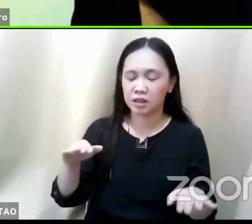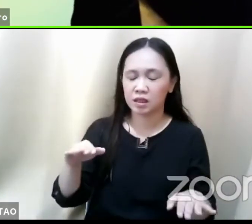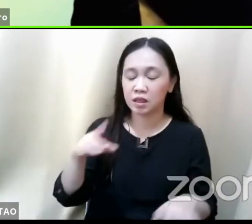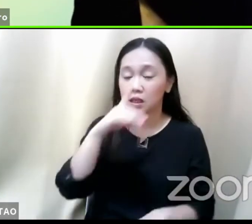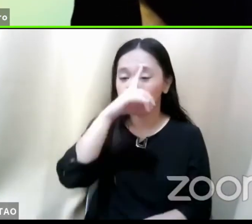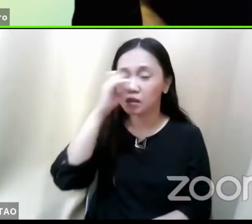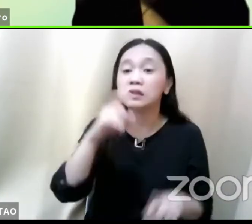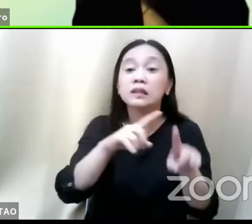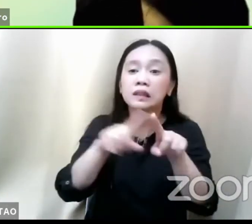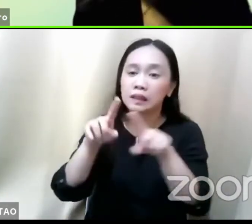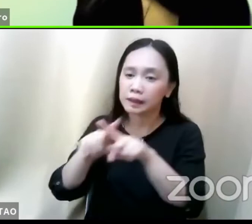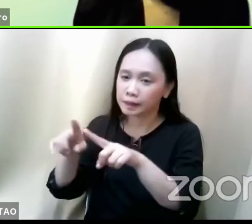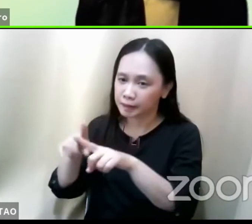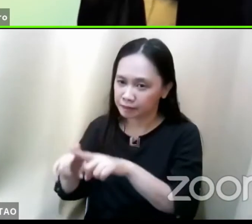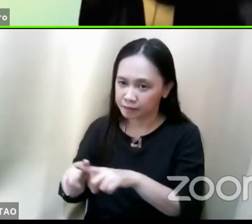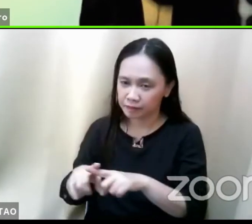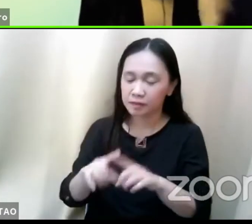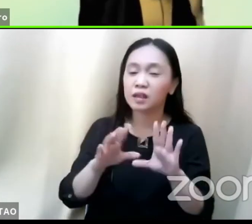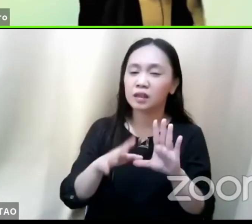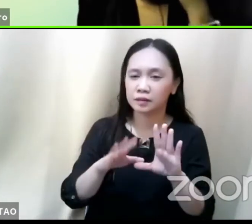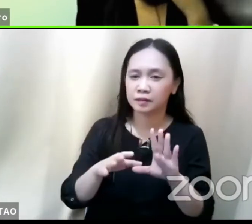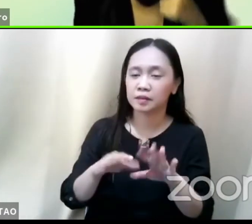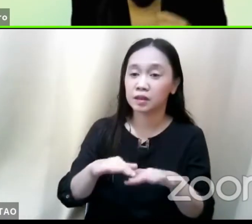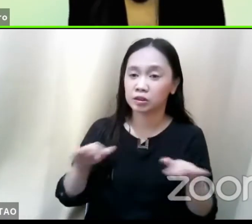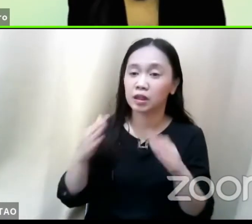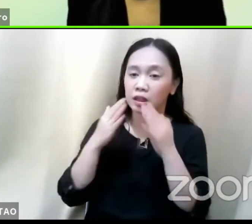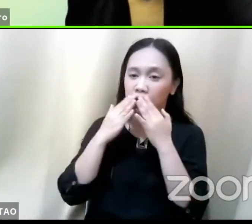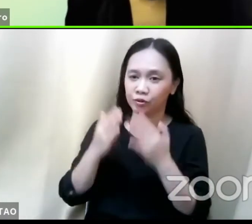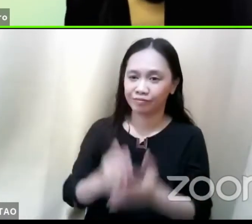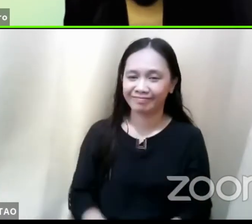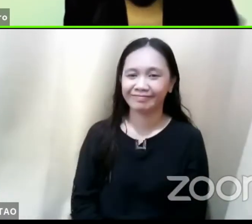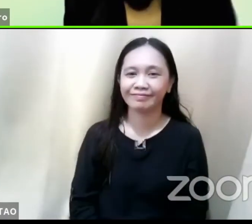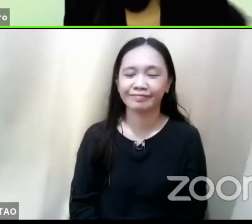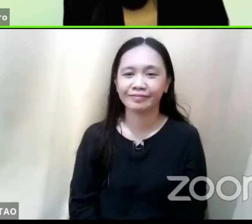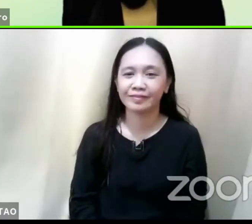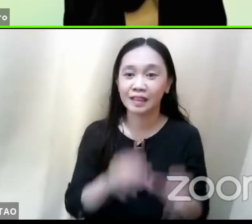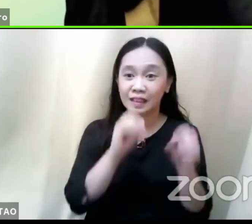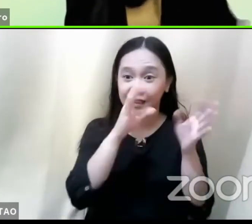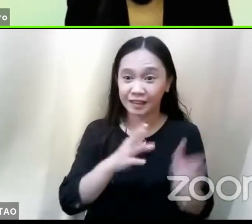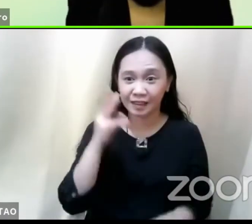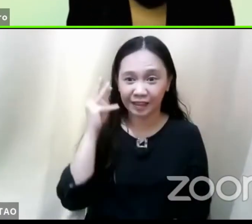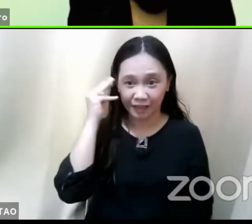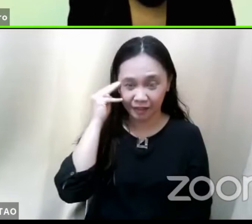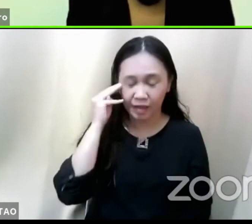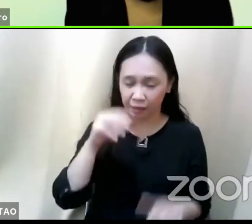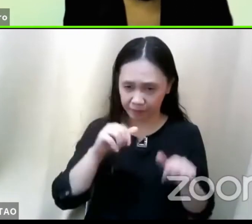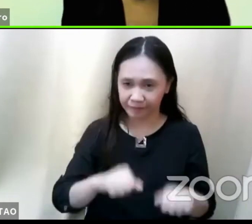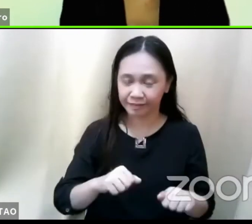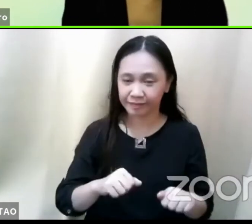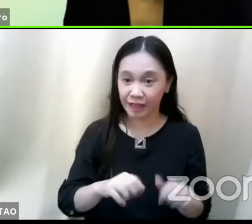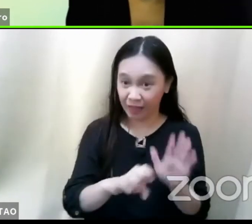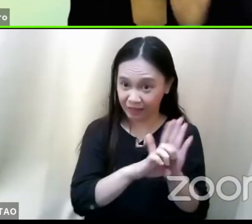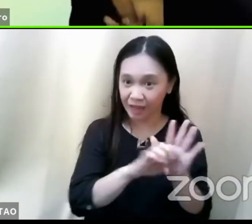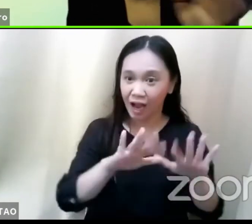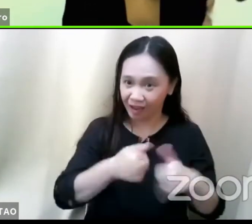mga kapansanan ng mga bata. Salamat po. Teacher Mark, pwede daw po ba kayo magbigay ng mga examples and how to